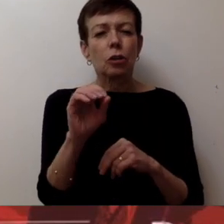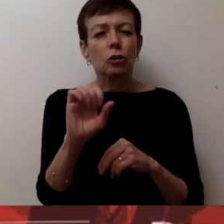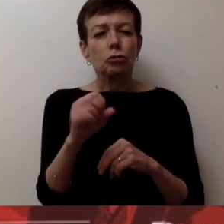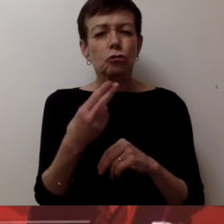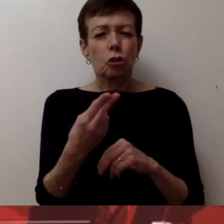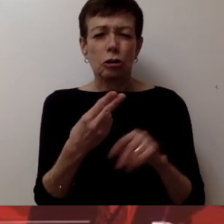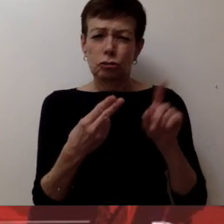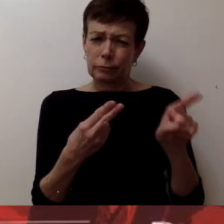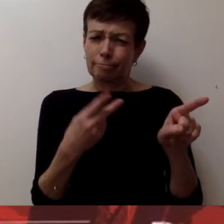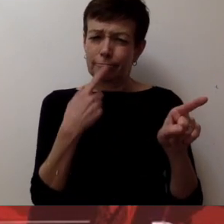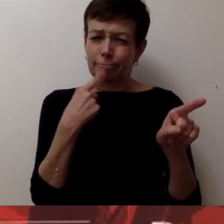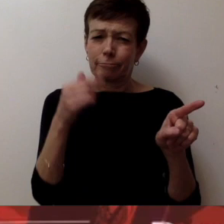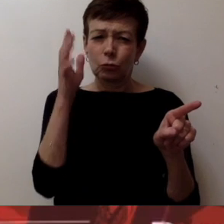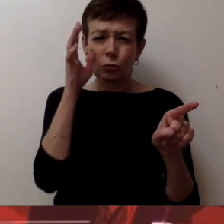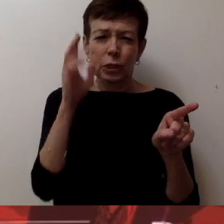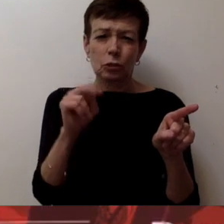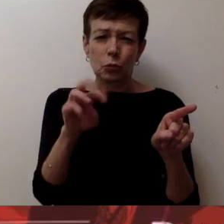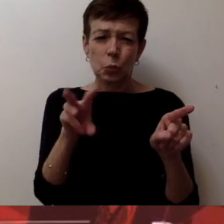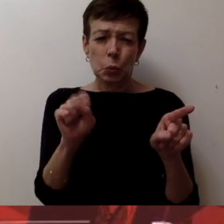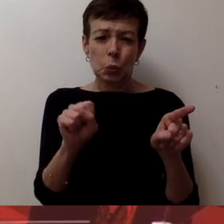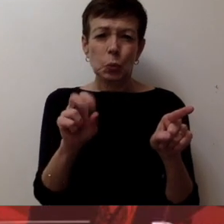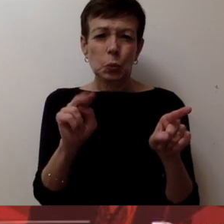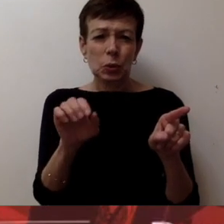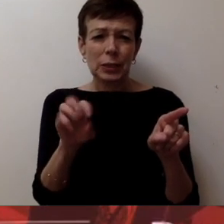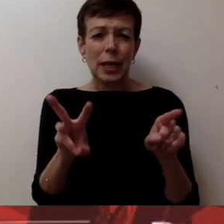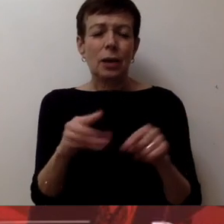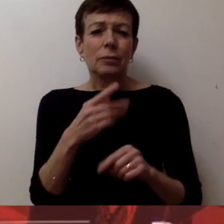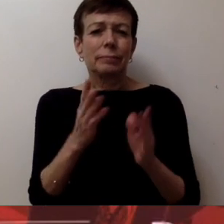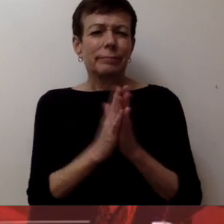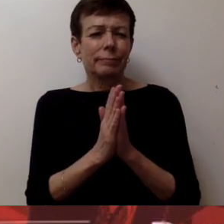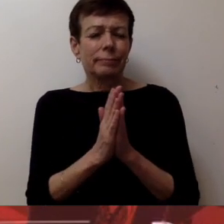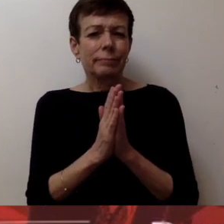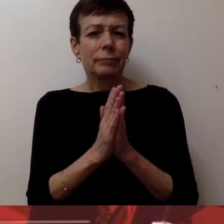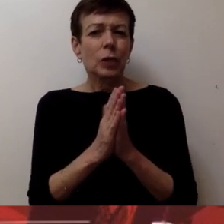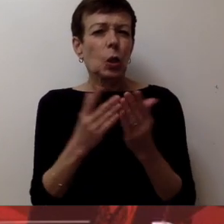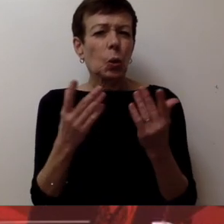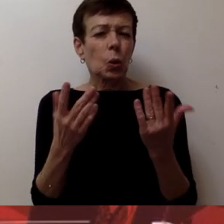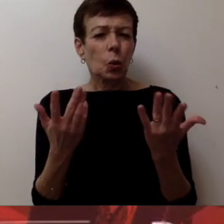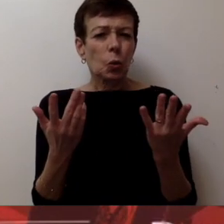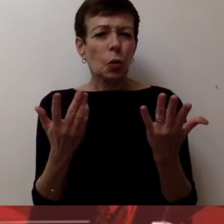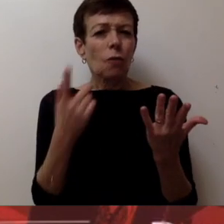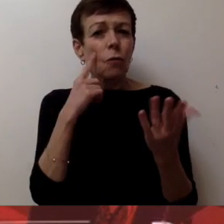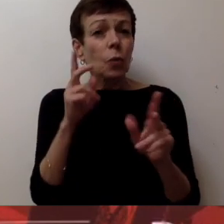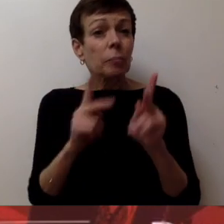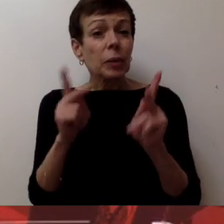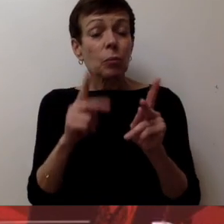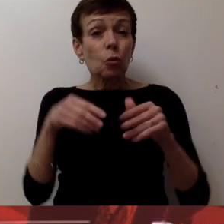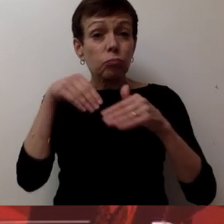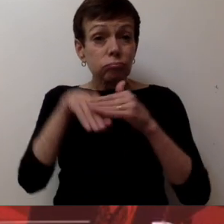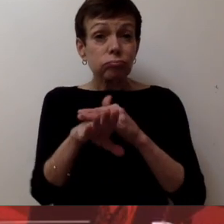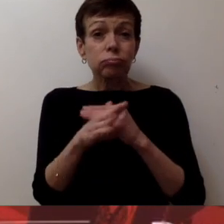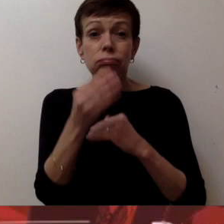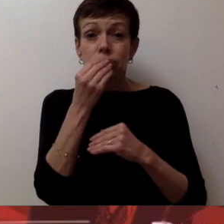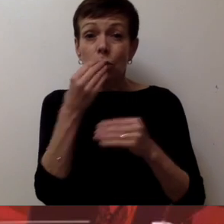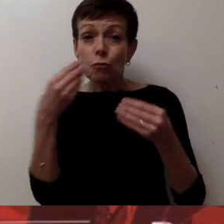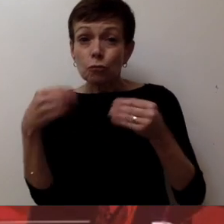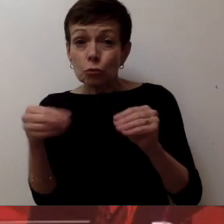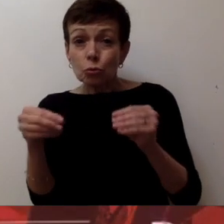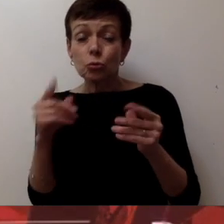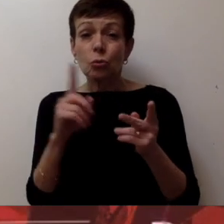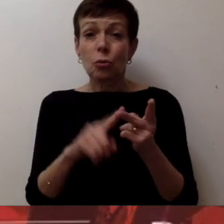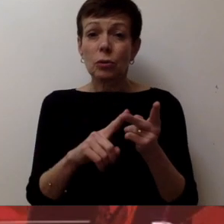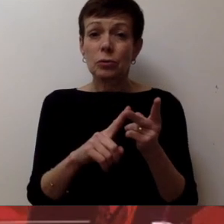what bylaw and policing are doing to manage social distancing in places like supermarkets and